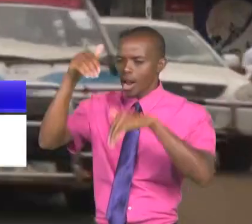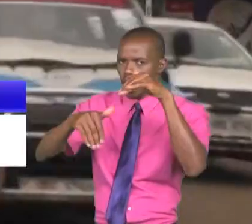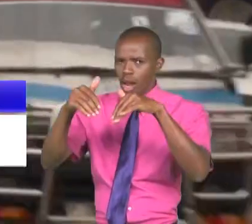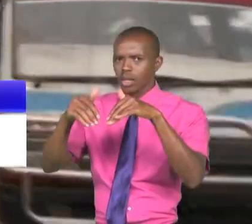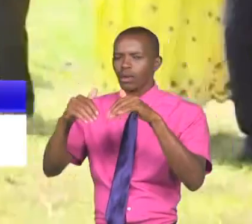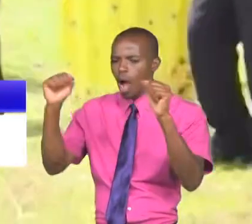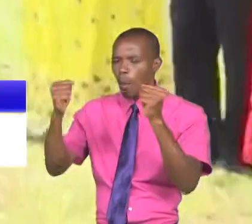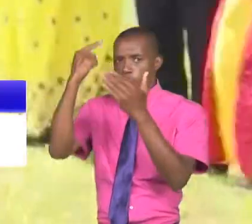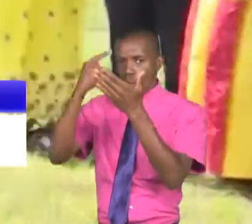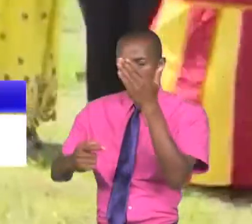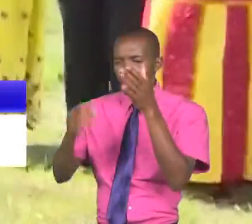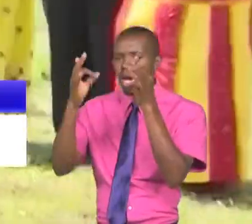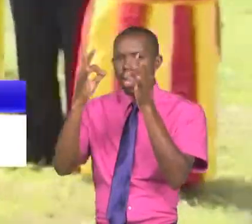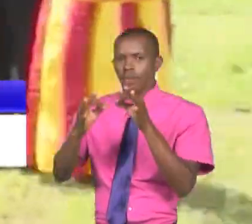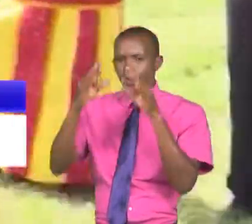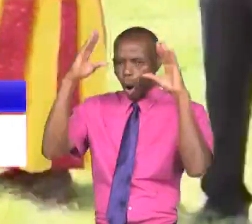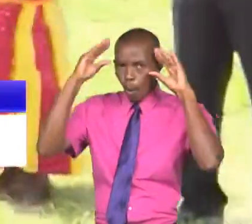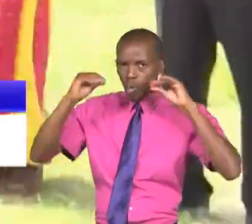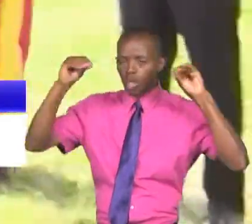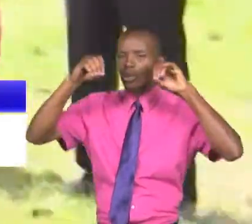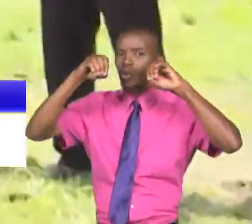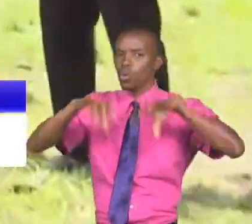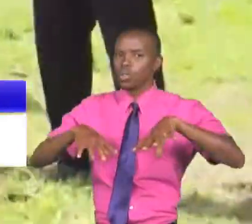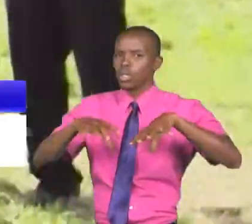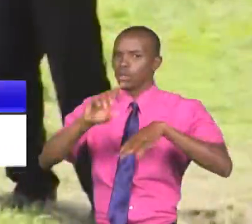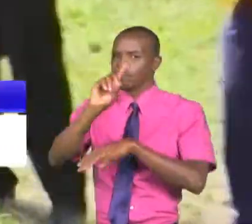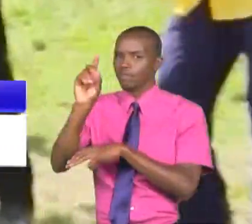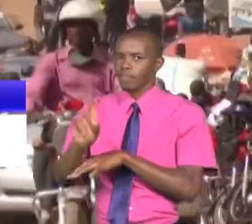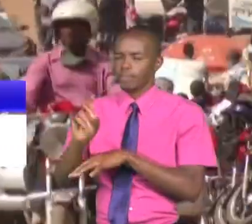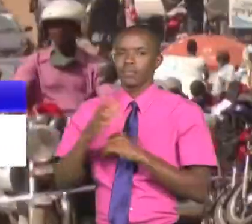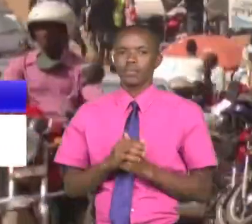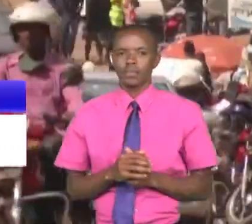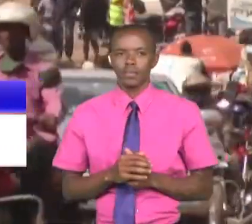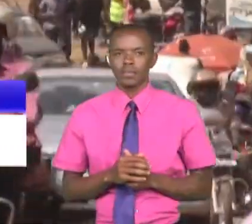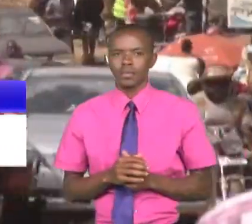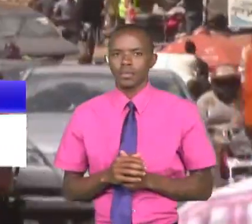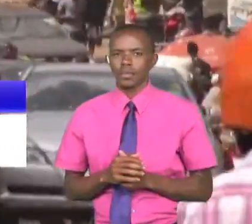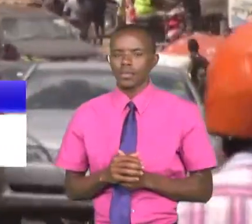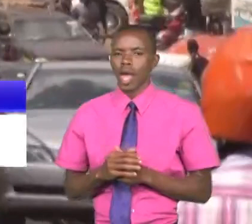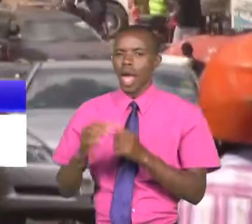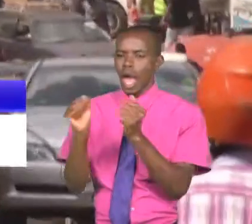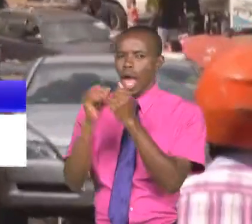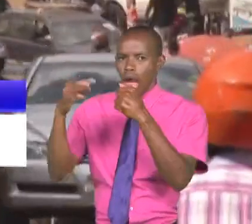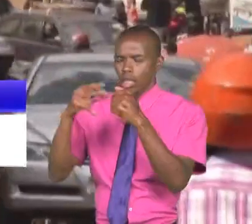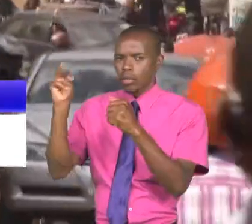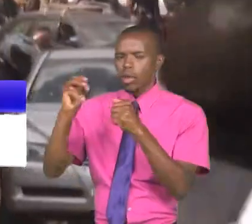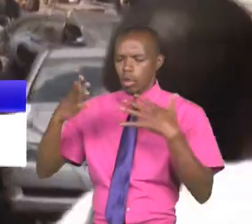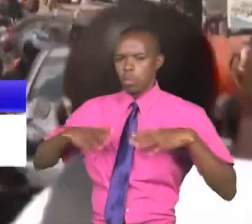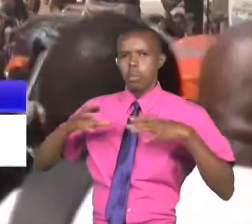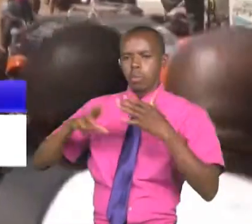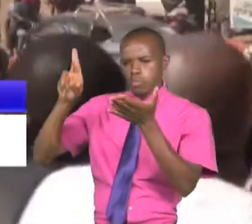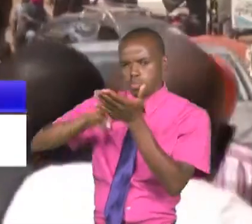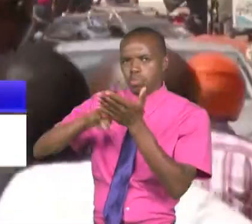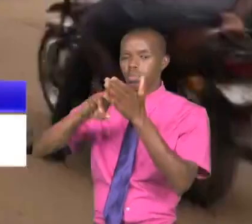would happen if Museveni were to lose? Some 18 million voters are registered for the